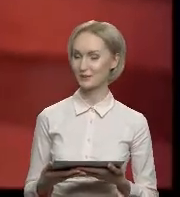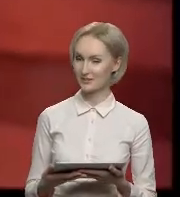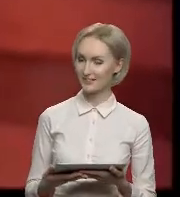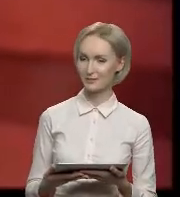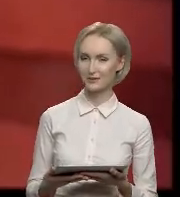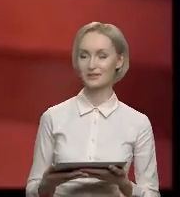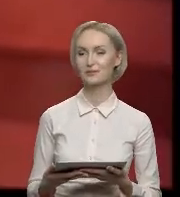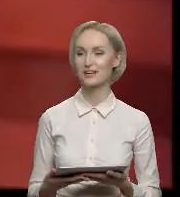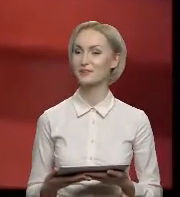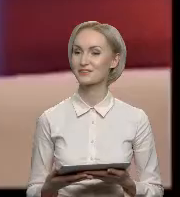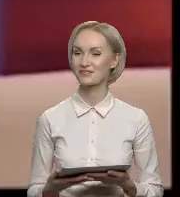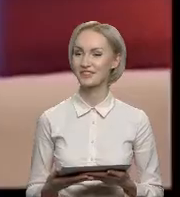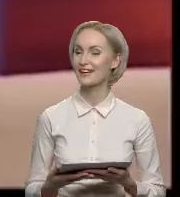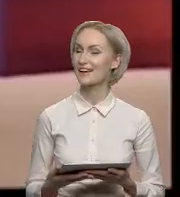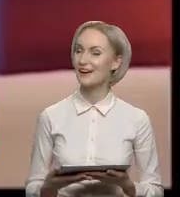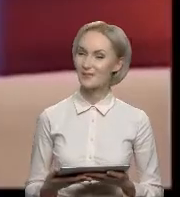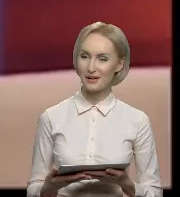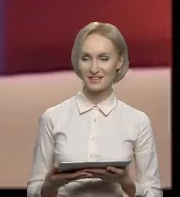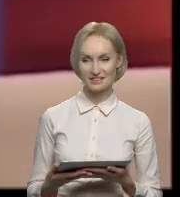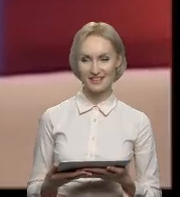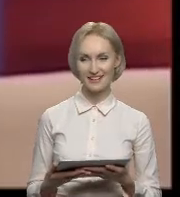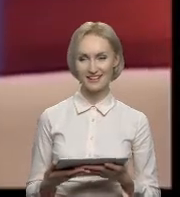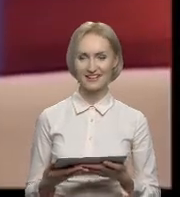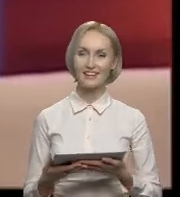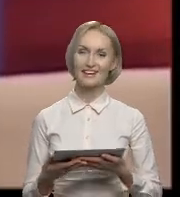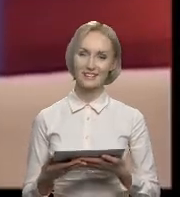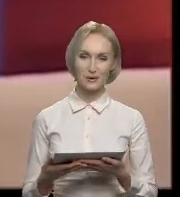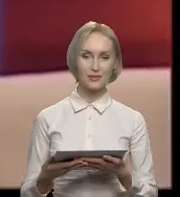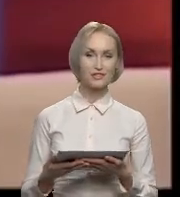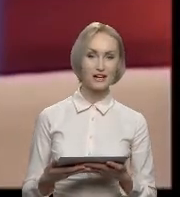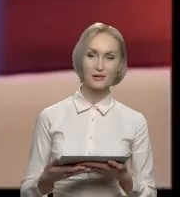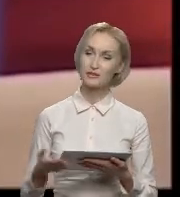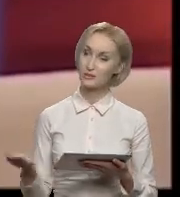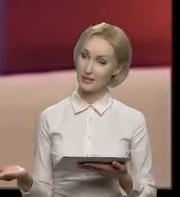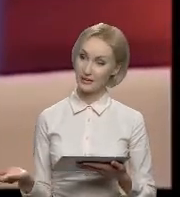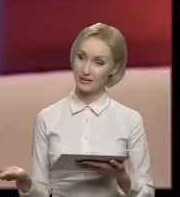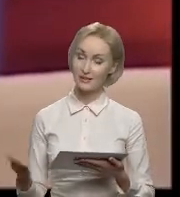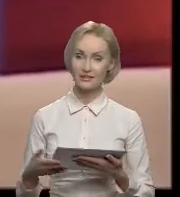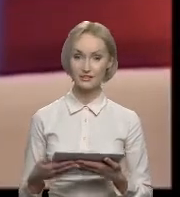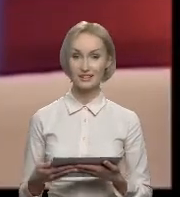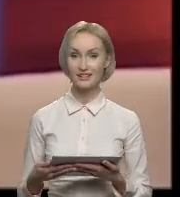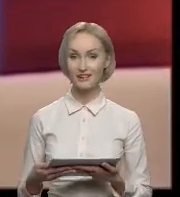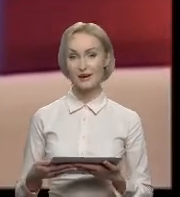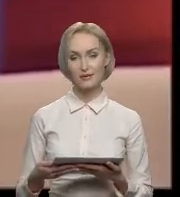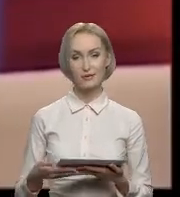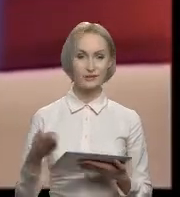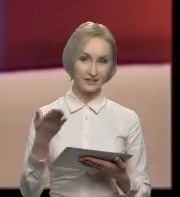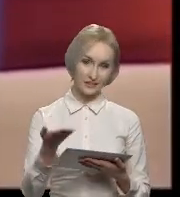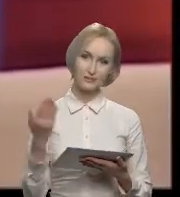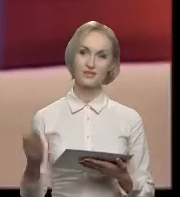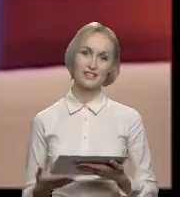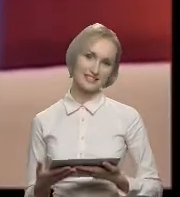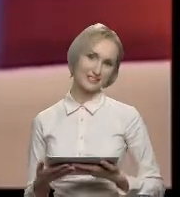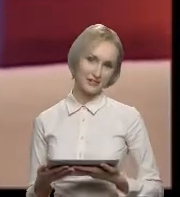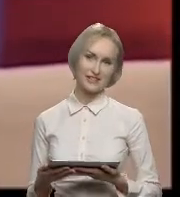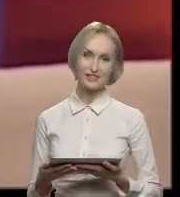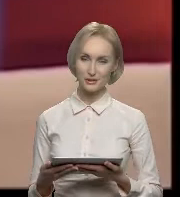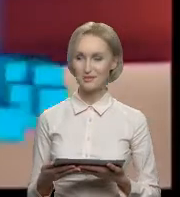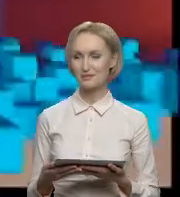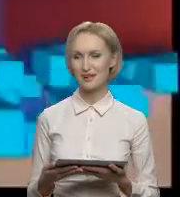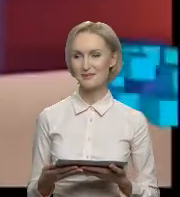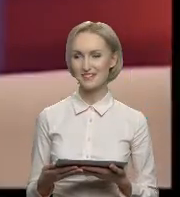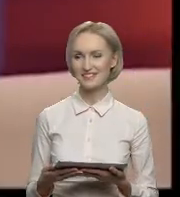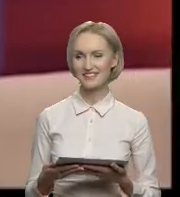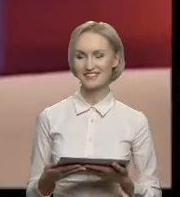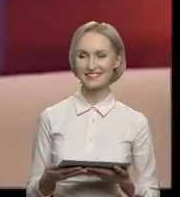this man? I mean, I do love him. He has his good points, and he has a lot of bad points. I'm trying to work it out with him. I've been with him for 3 years. He's my